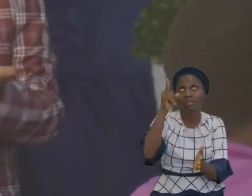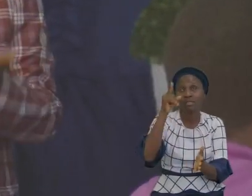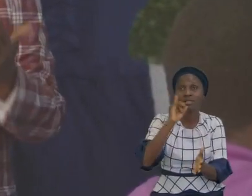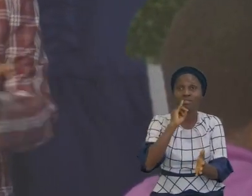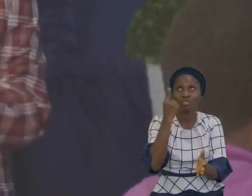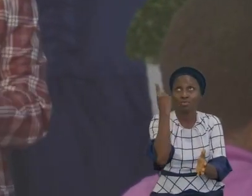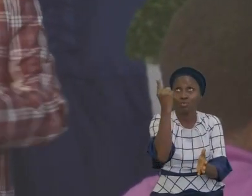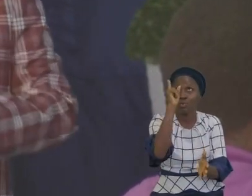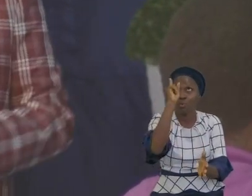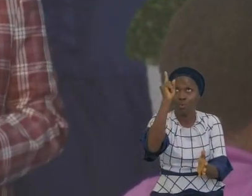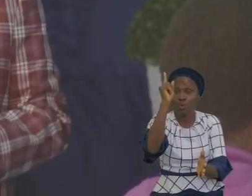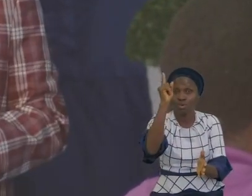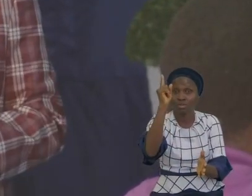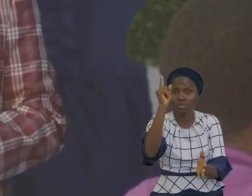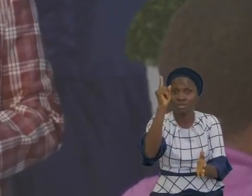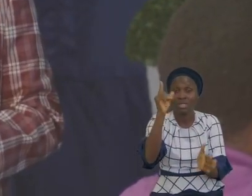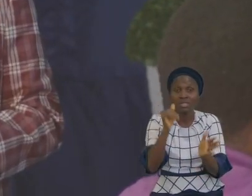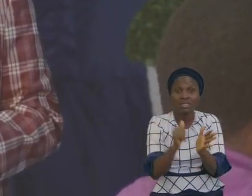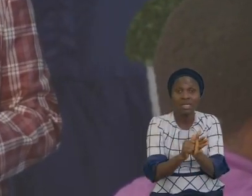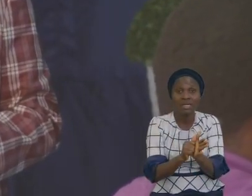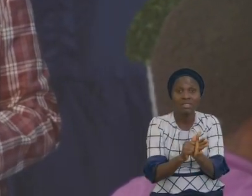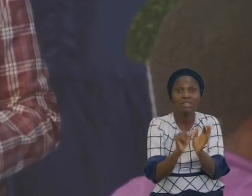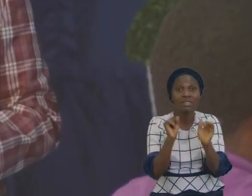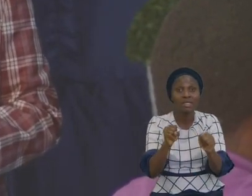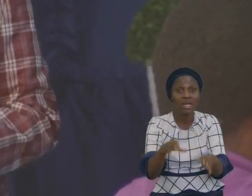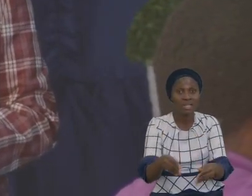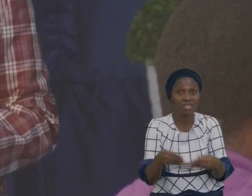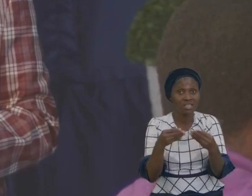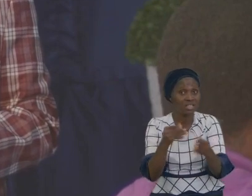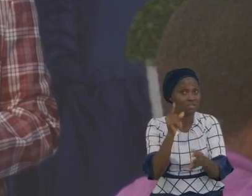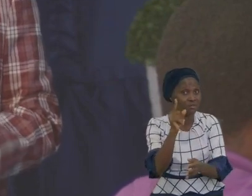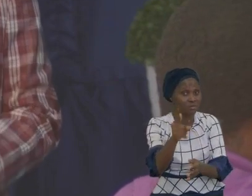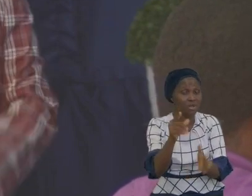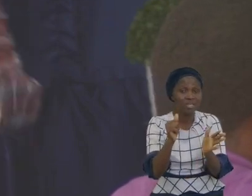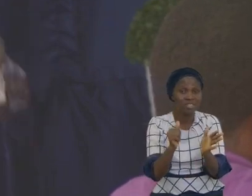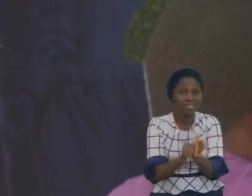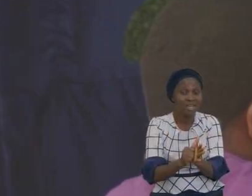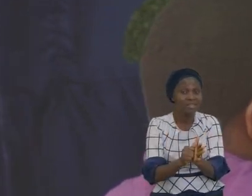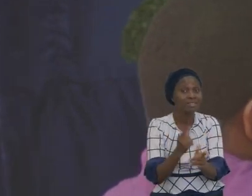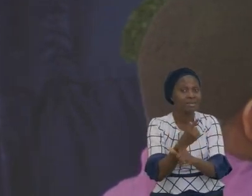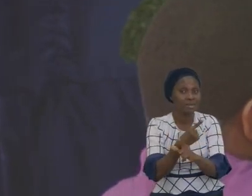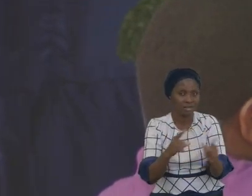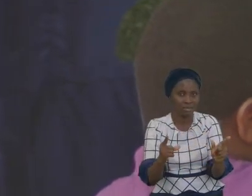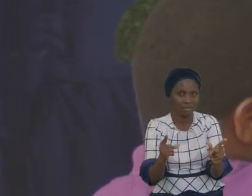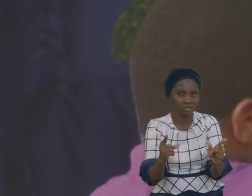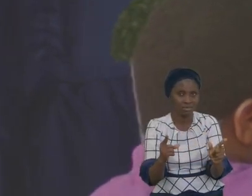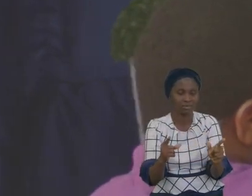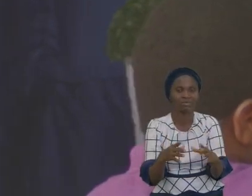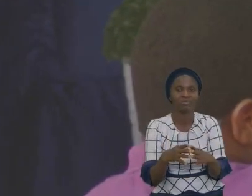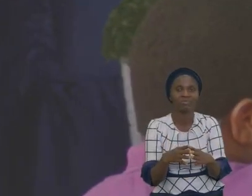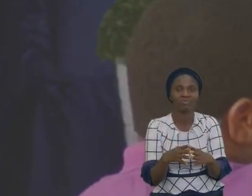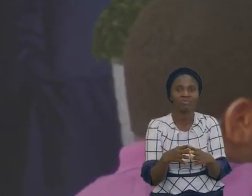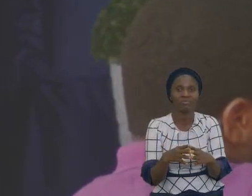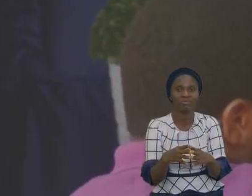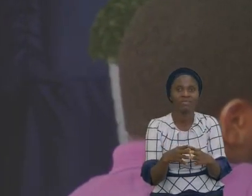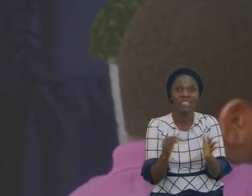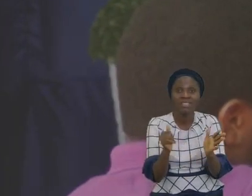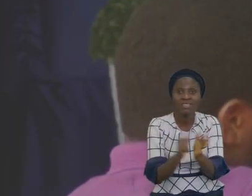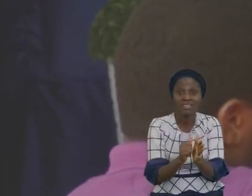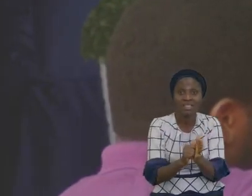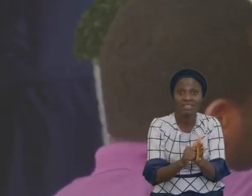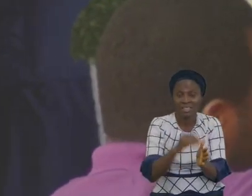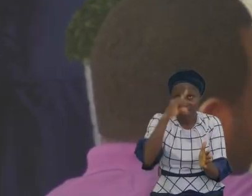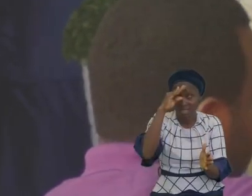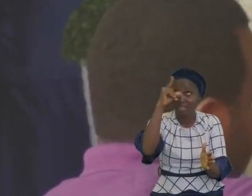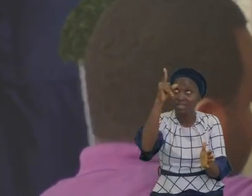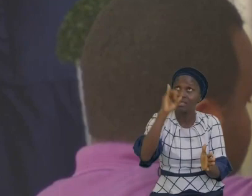that liberation. That he is the one that can set you free from all